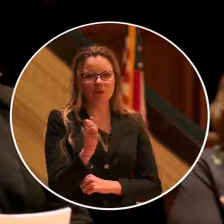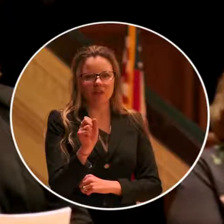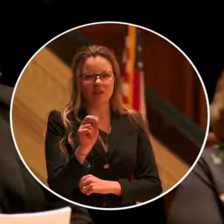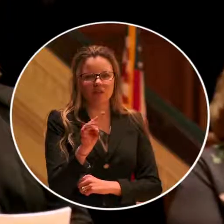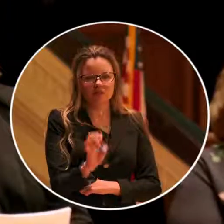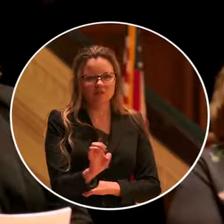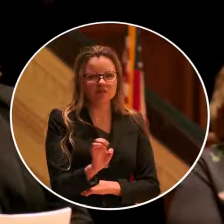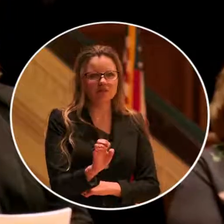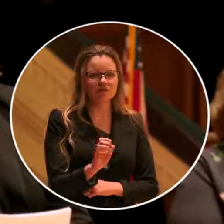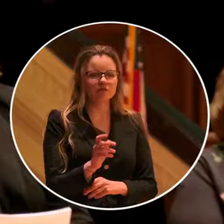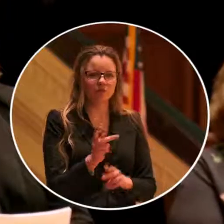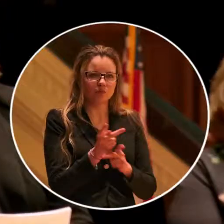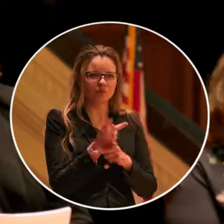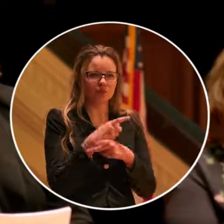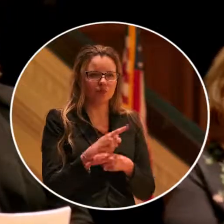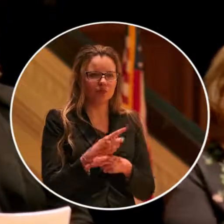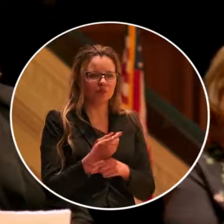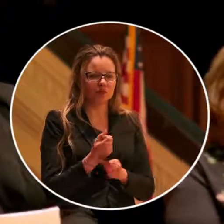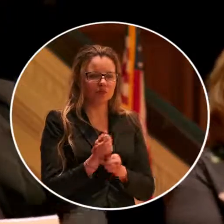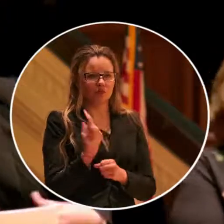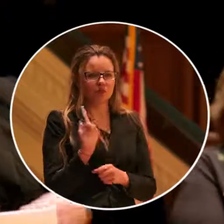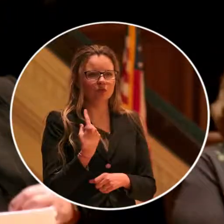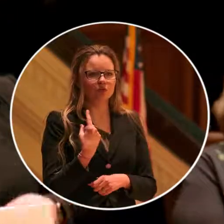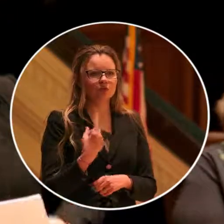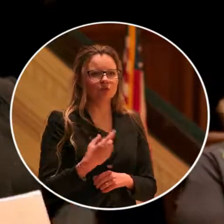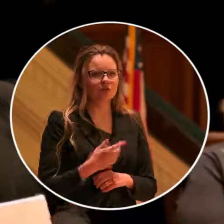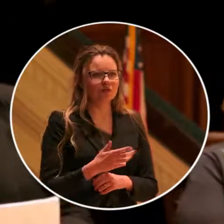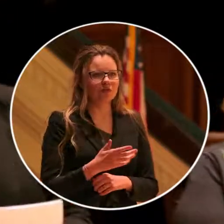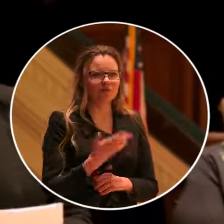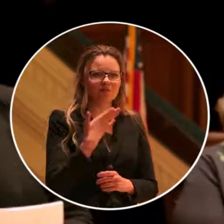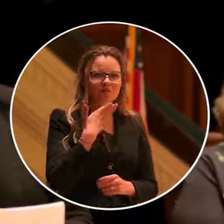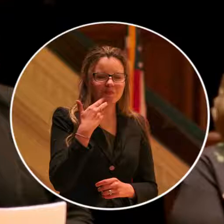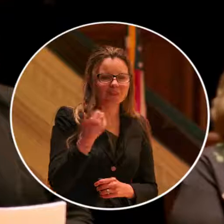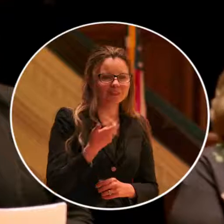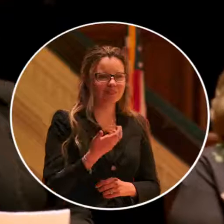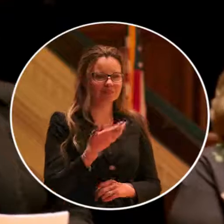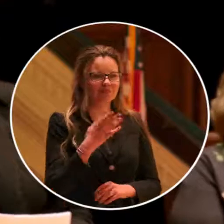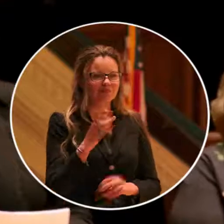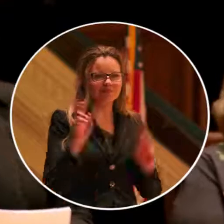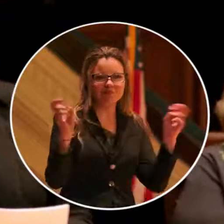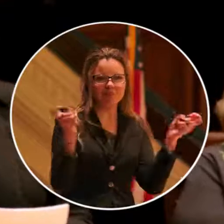as a producer for the last year and is the best bad mom there is.